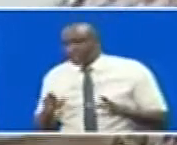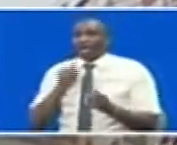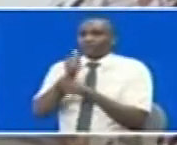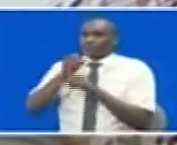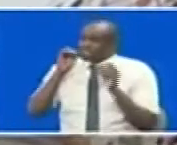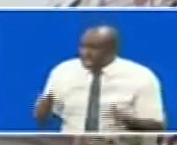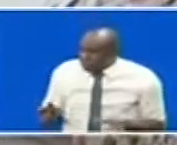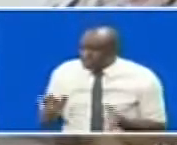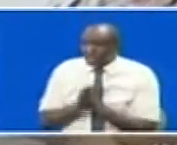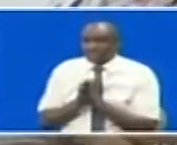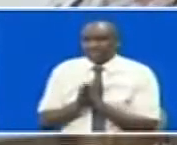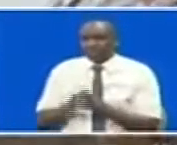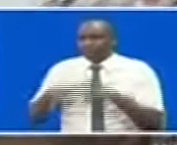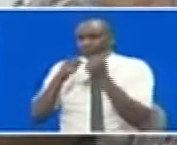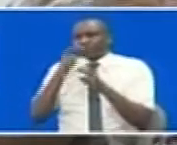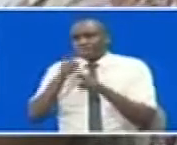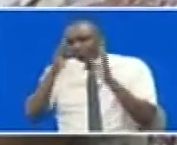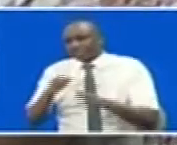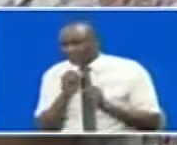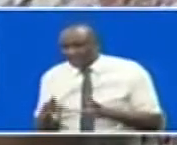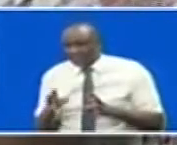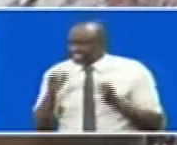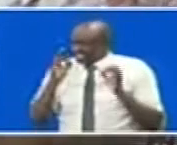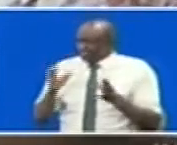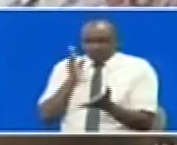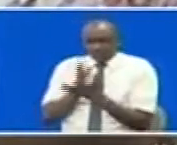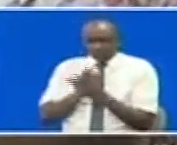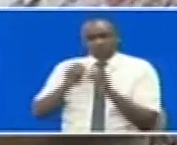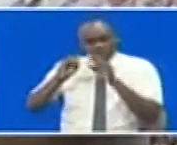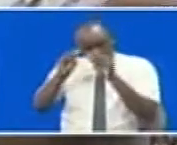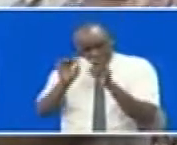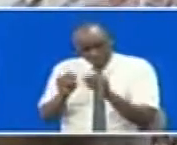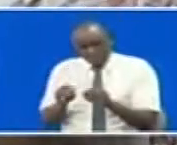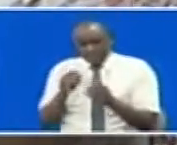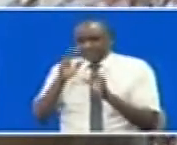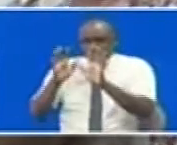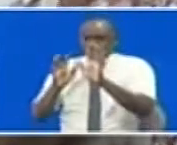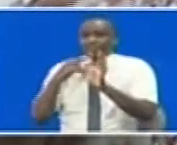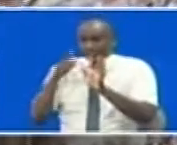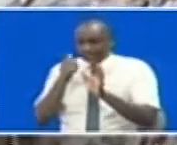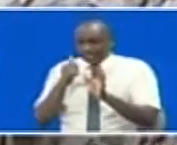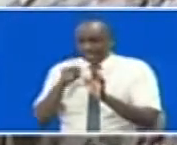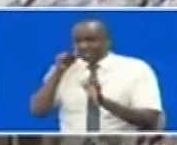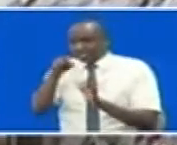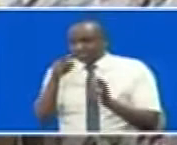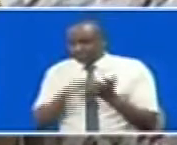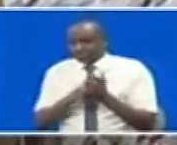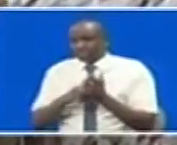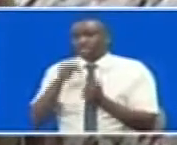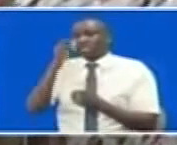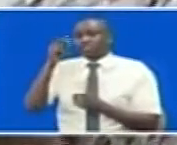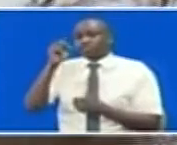don't abuse. Mm-hmm. Things that if we were to break it down legally and say, okay, fine, what then is an